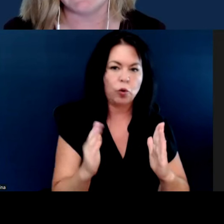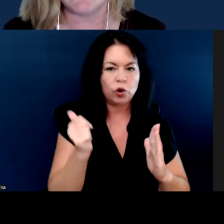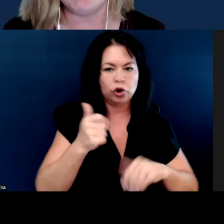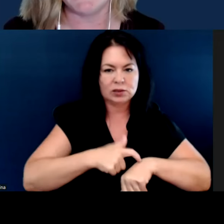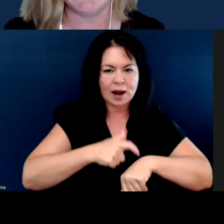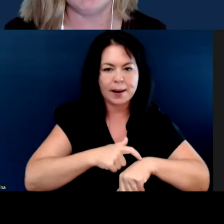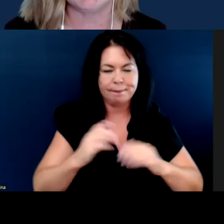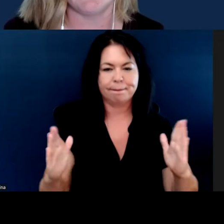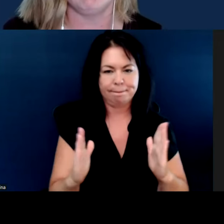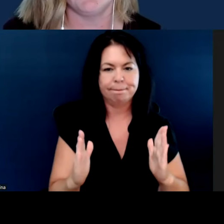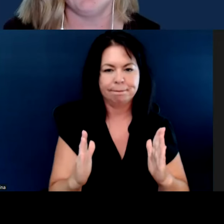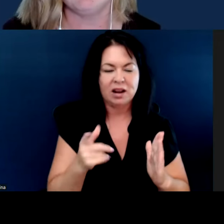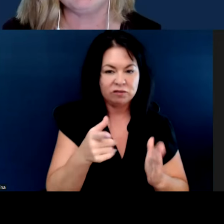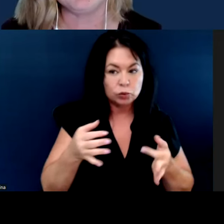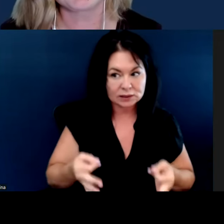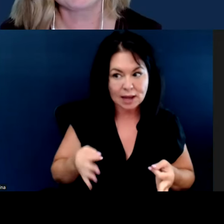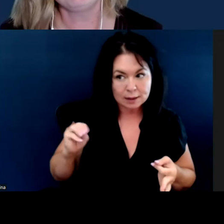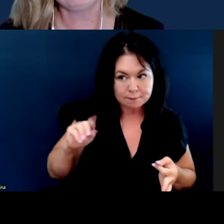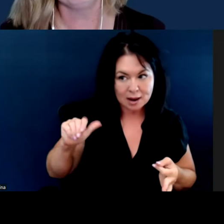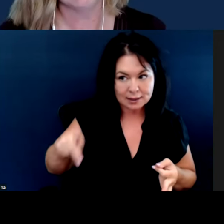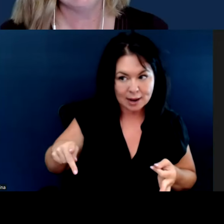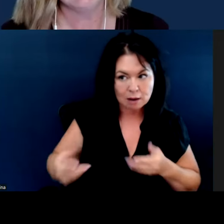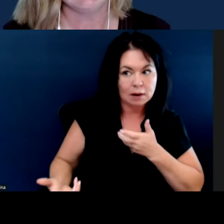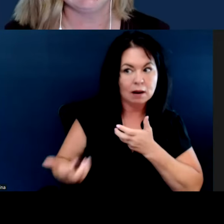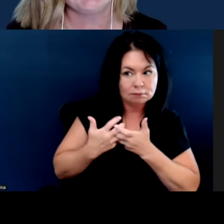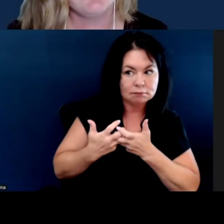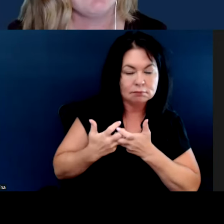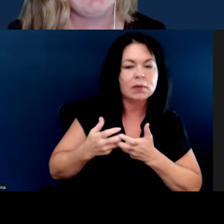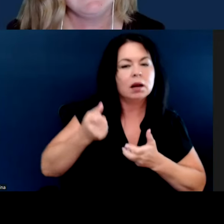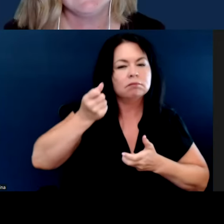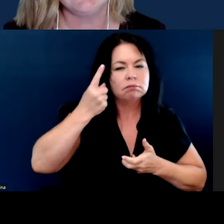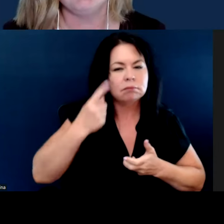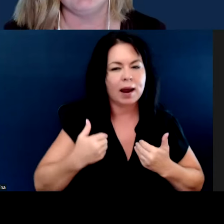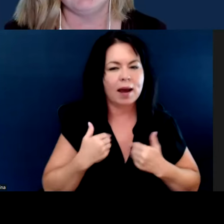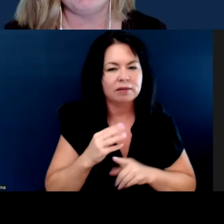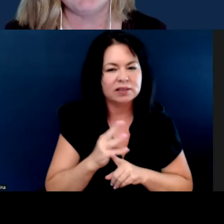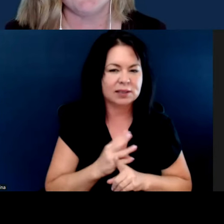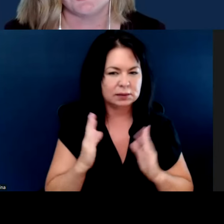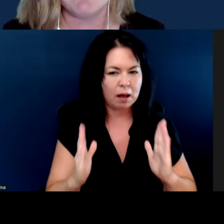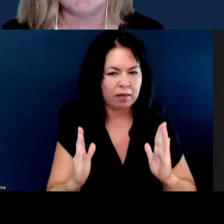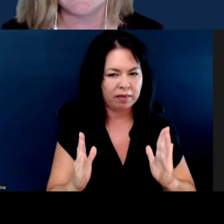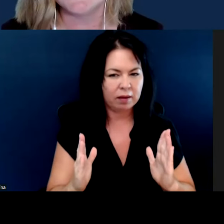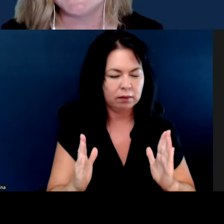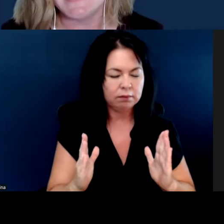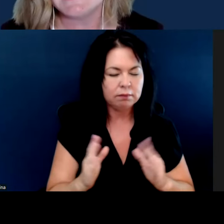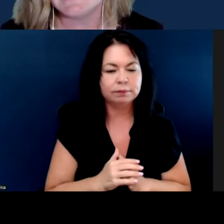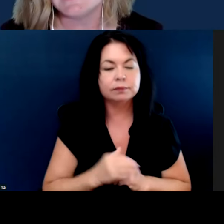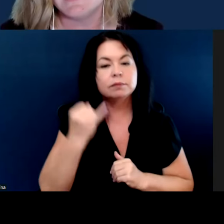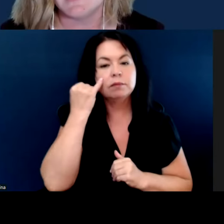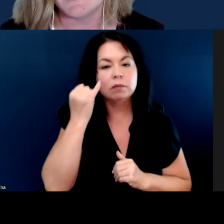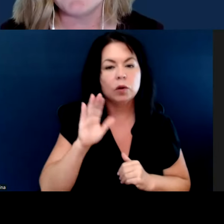do decide that a Medigap is right for you. In general, if a beneficiary moves out of